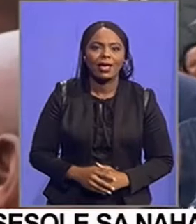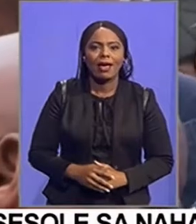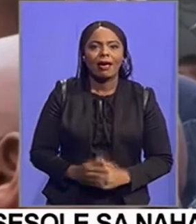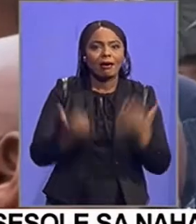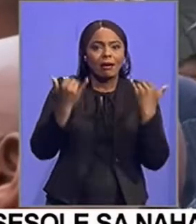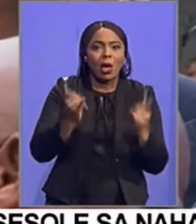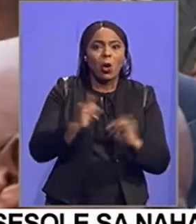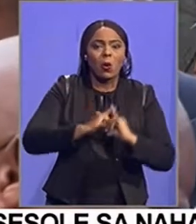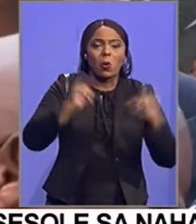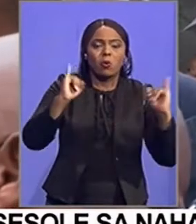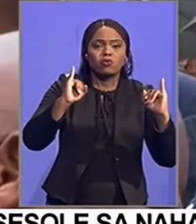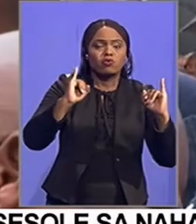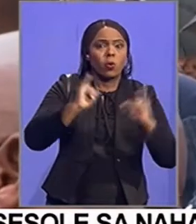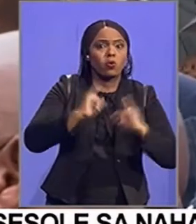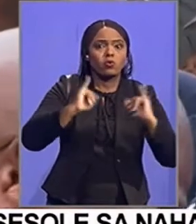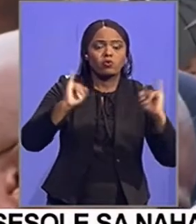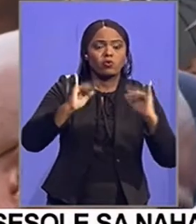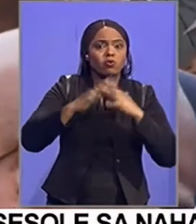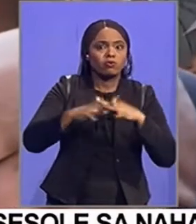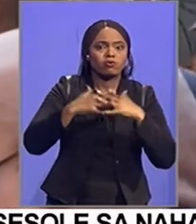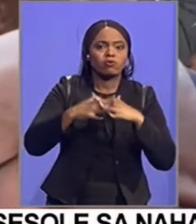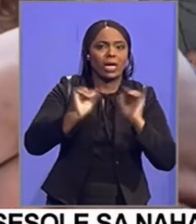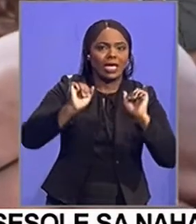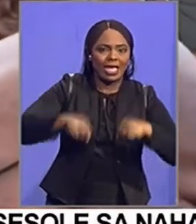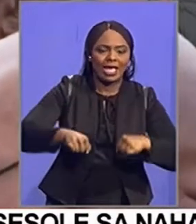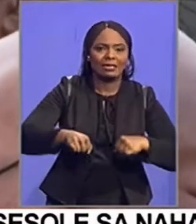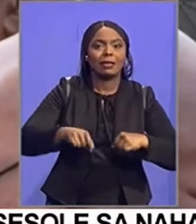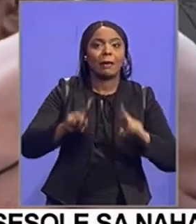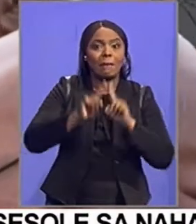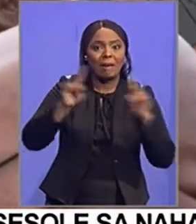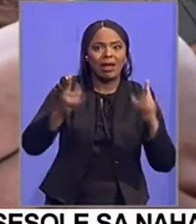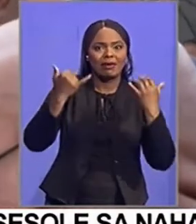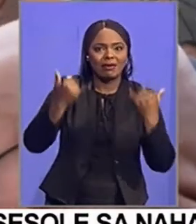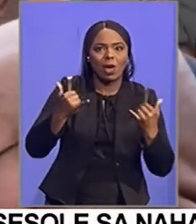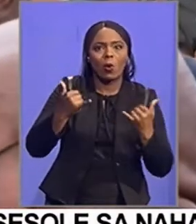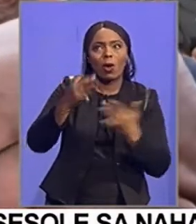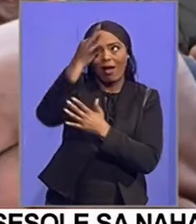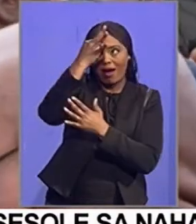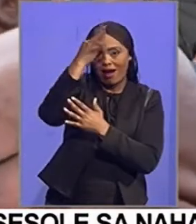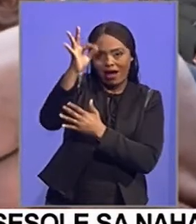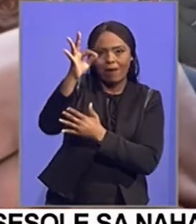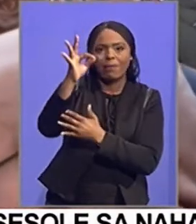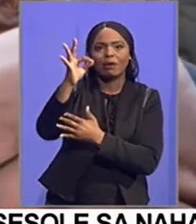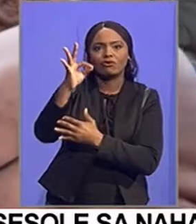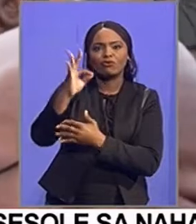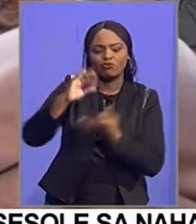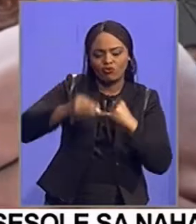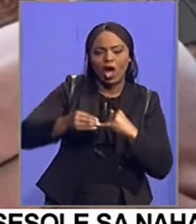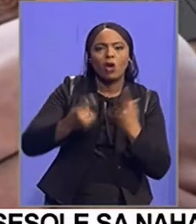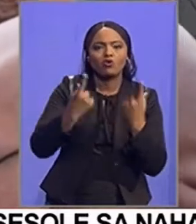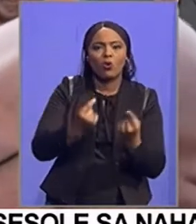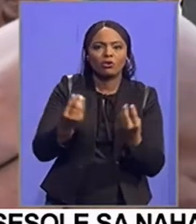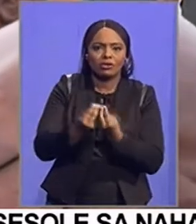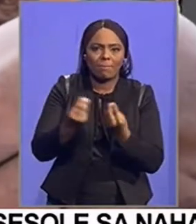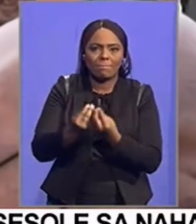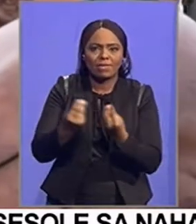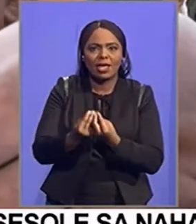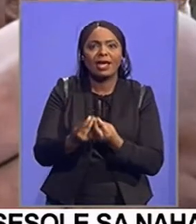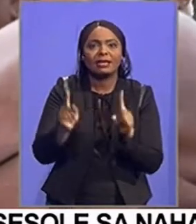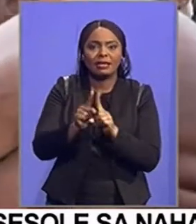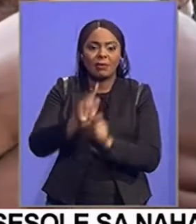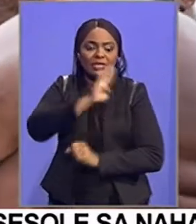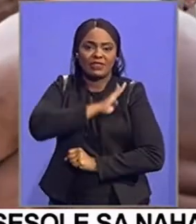enormous proportions here, but our government is getting into gear. The Defence Force is also